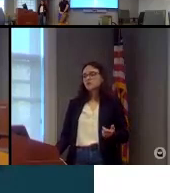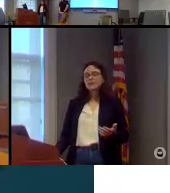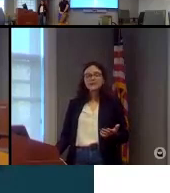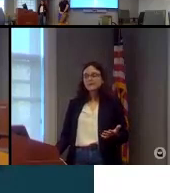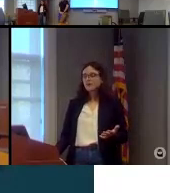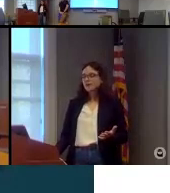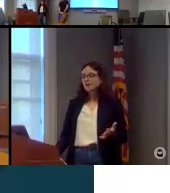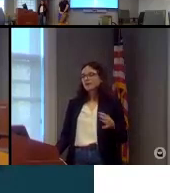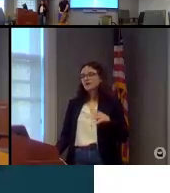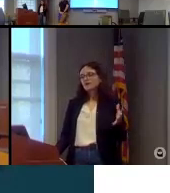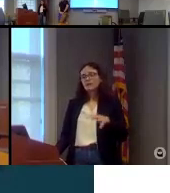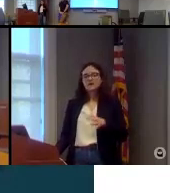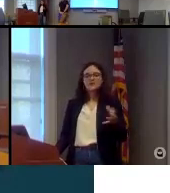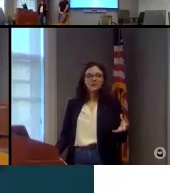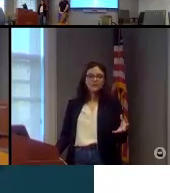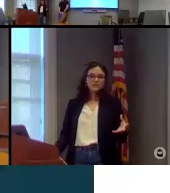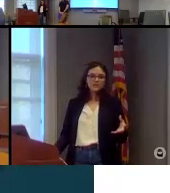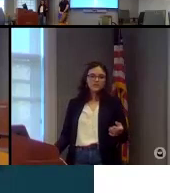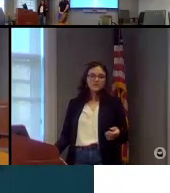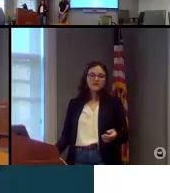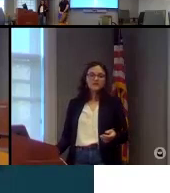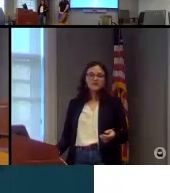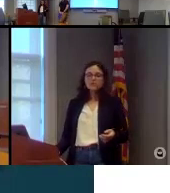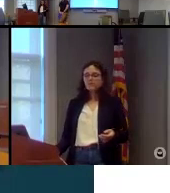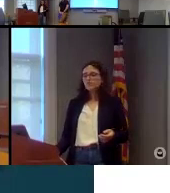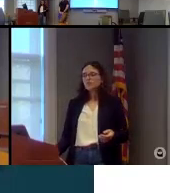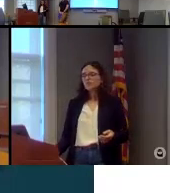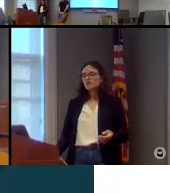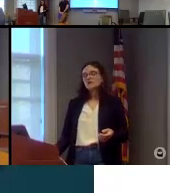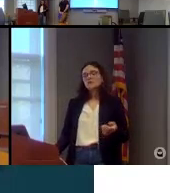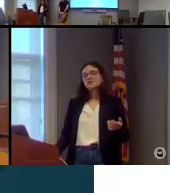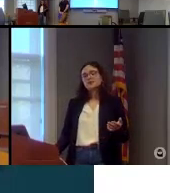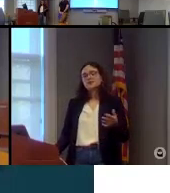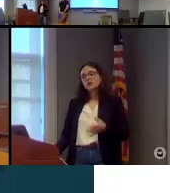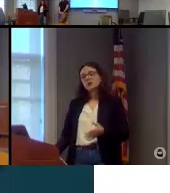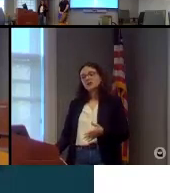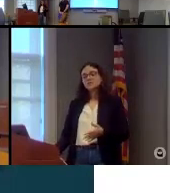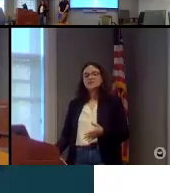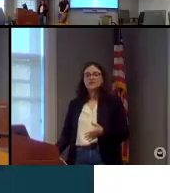using chemical weapons against areas where the oppositional forces had strongholds, the